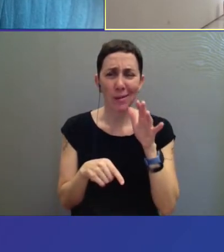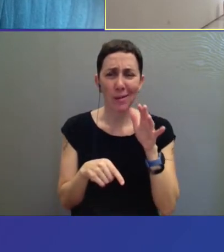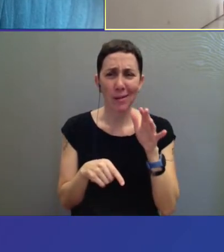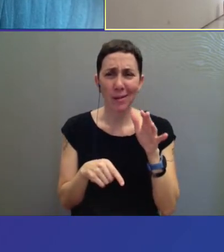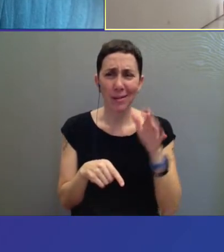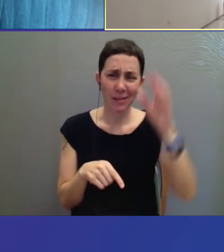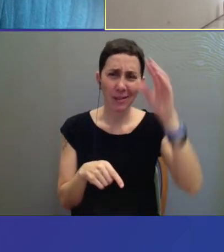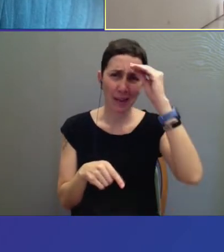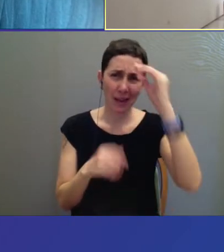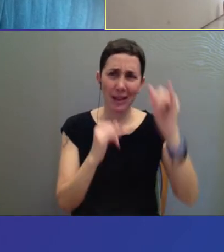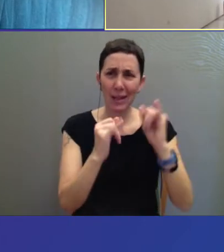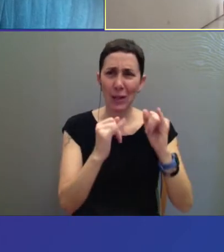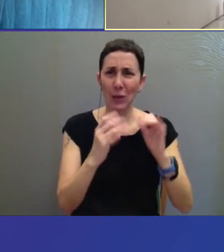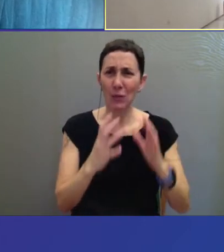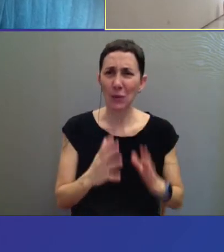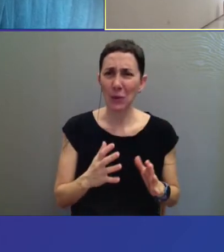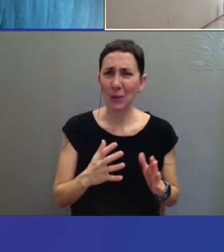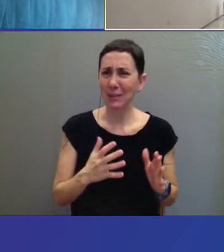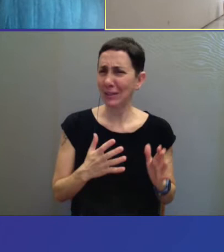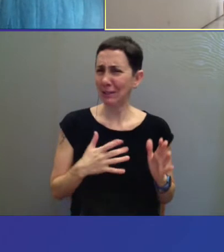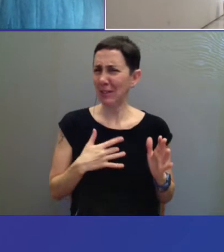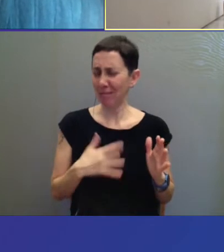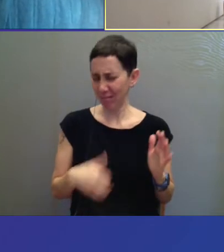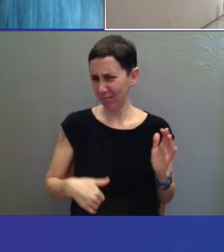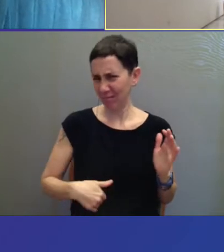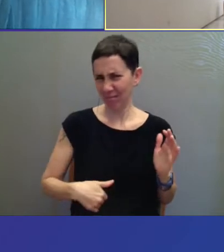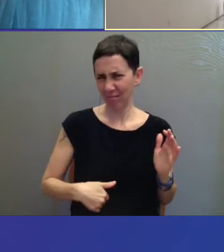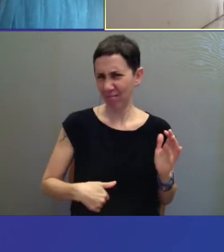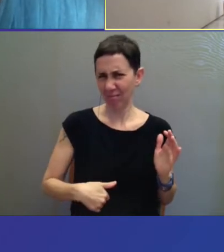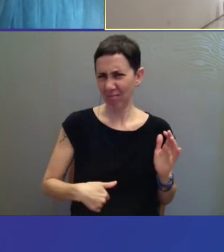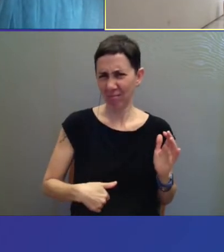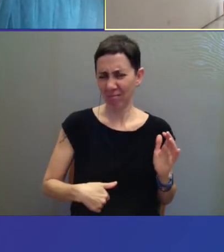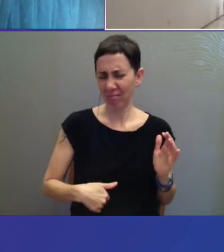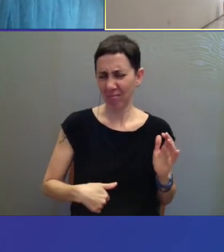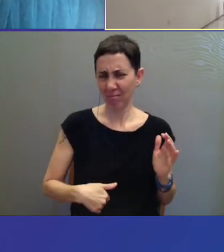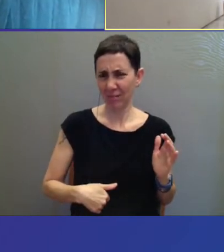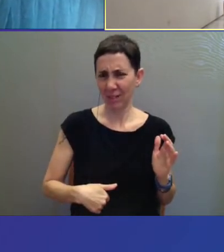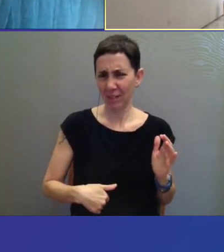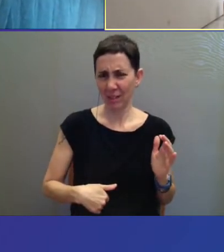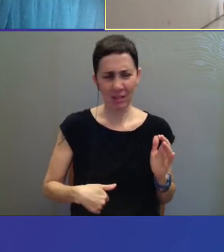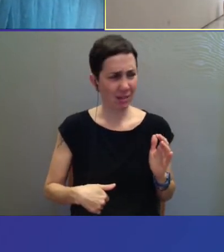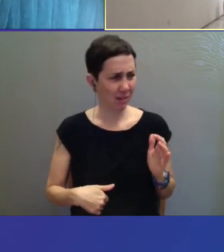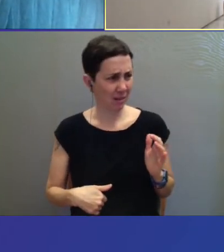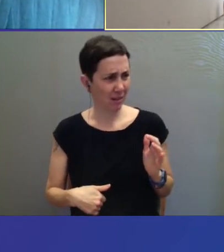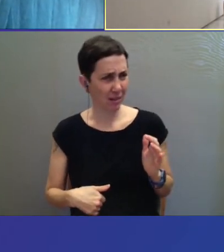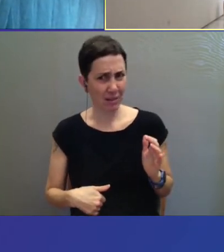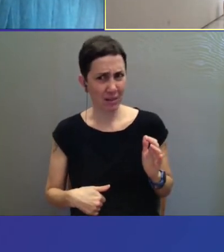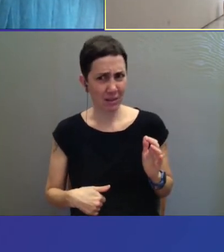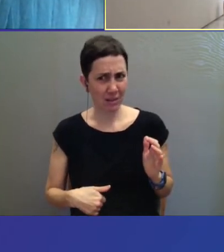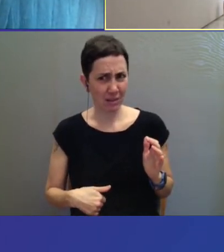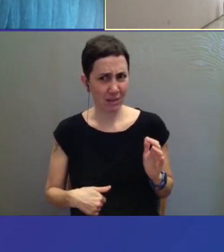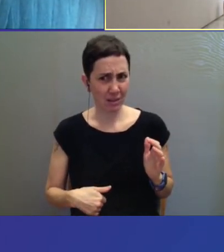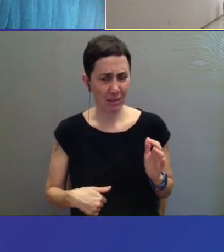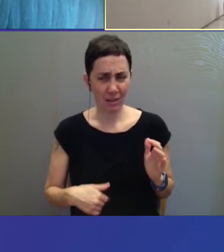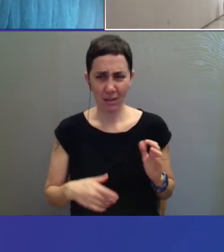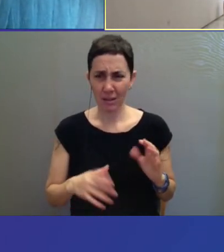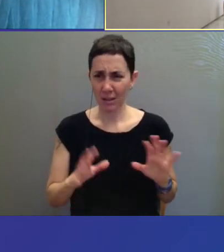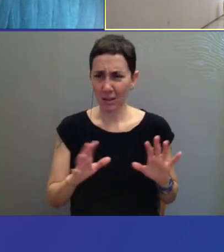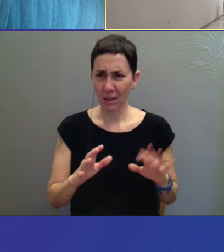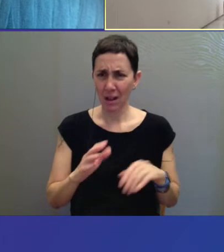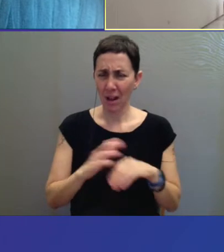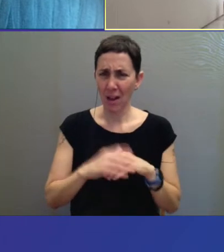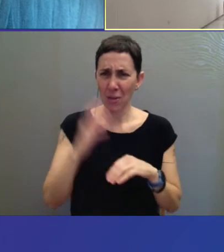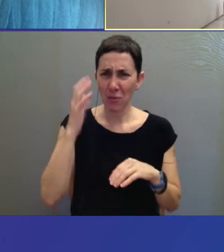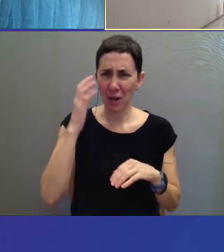didn't like how it smelled at the time, and I sort of was like, on air, was like, why would you